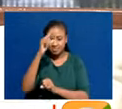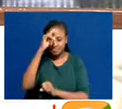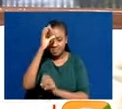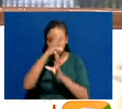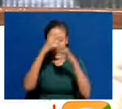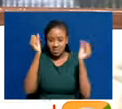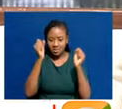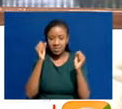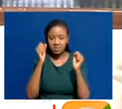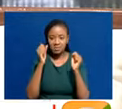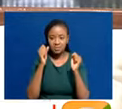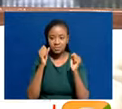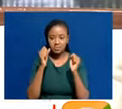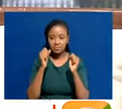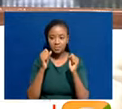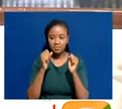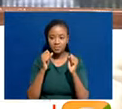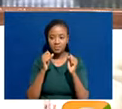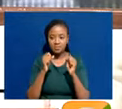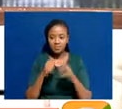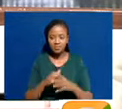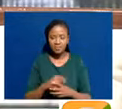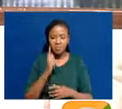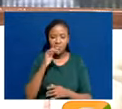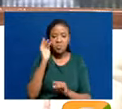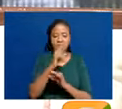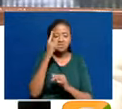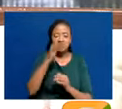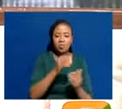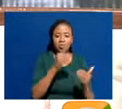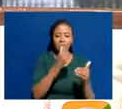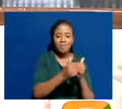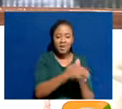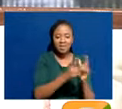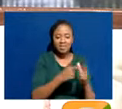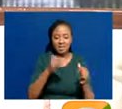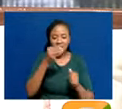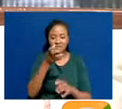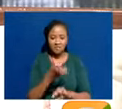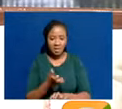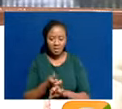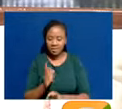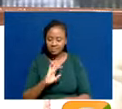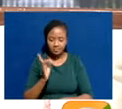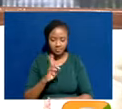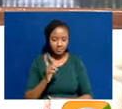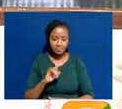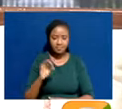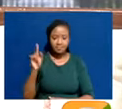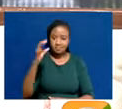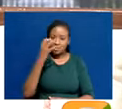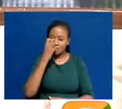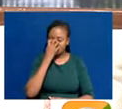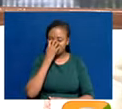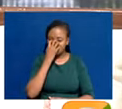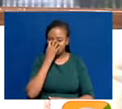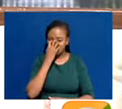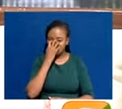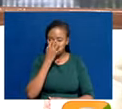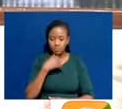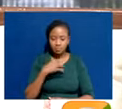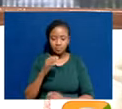their father for bread and he gives them a stone, or fish and he gives them a snake. That is in the book of Matthew. The president has great intentions for this